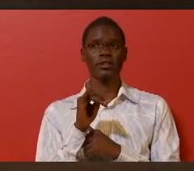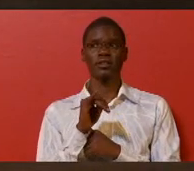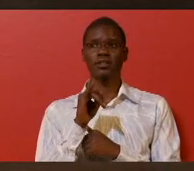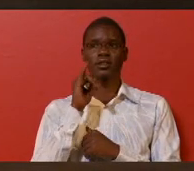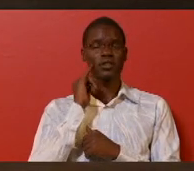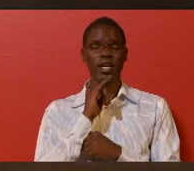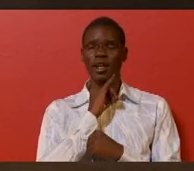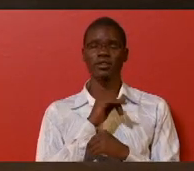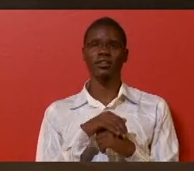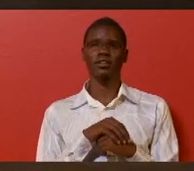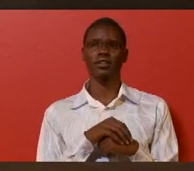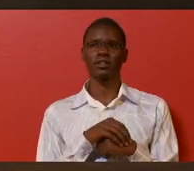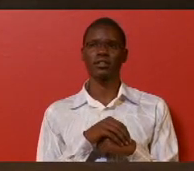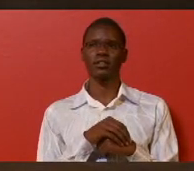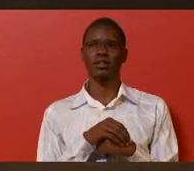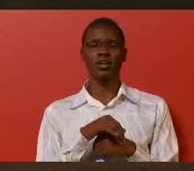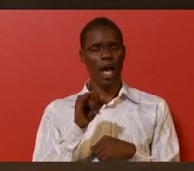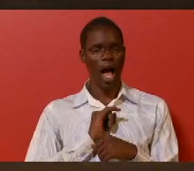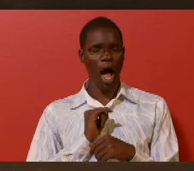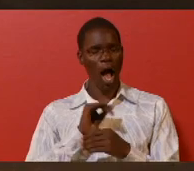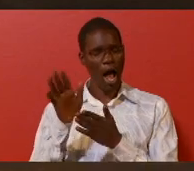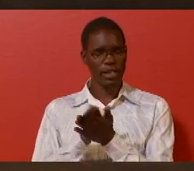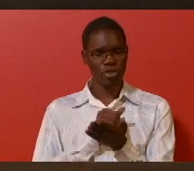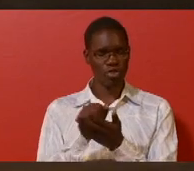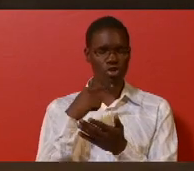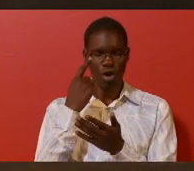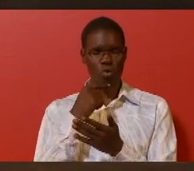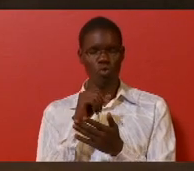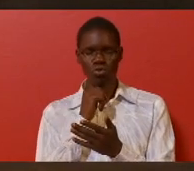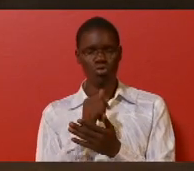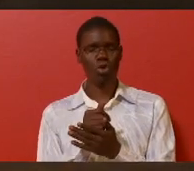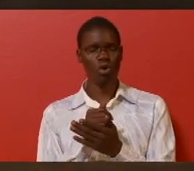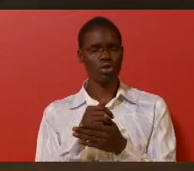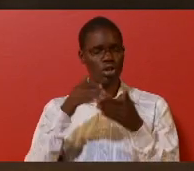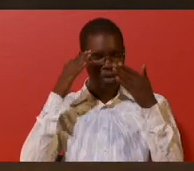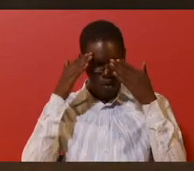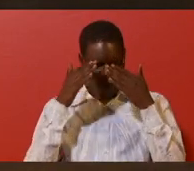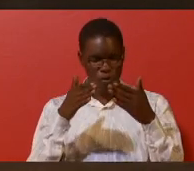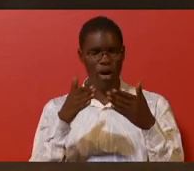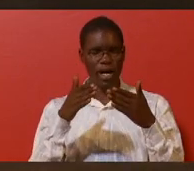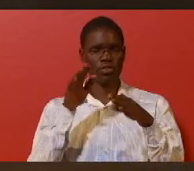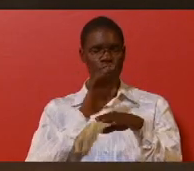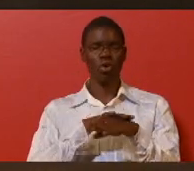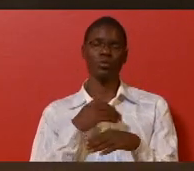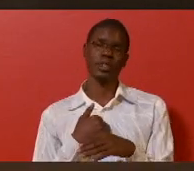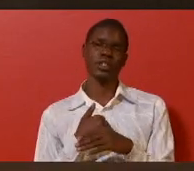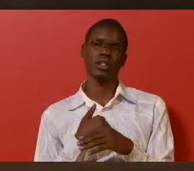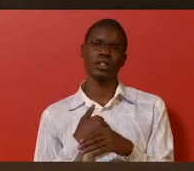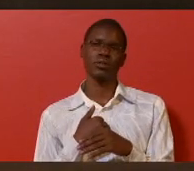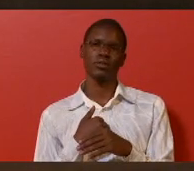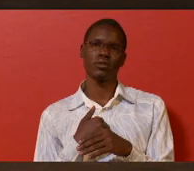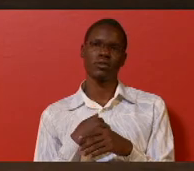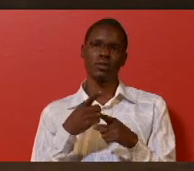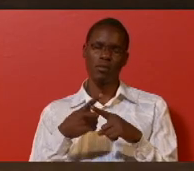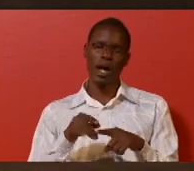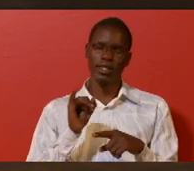will curse those who don't pay attention to me, to the second and third and fourth generations. But I